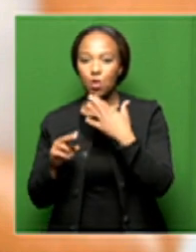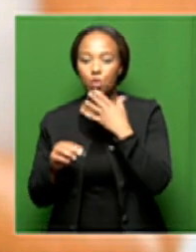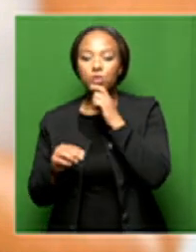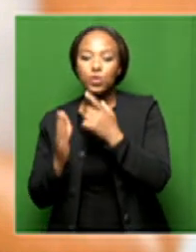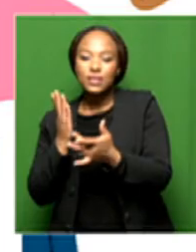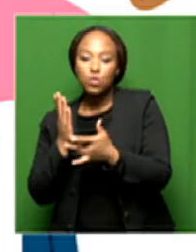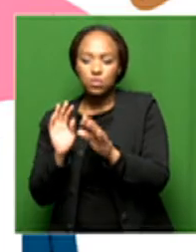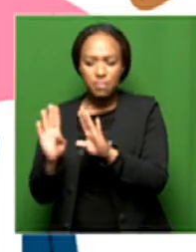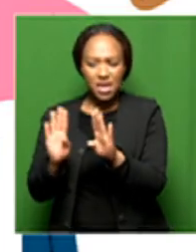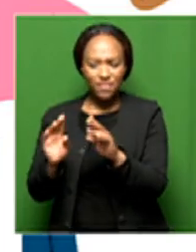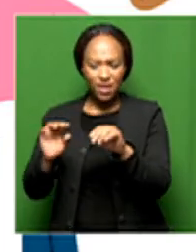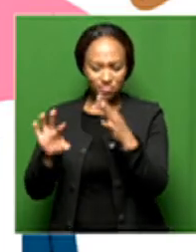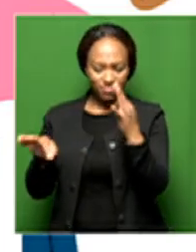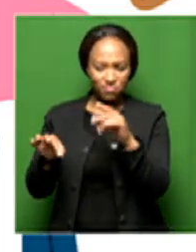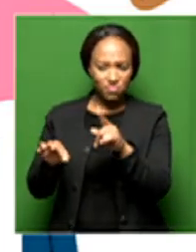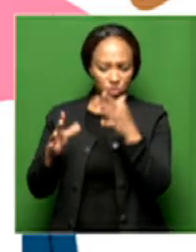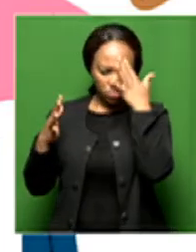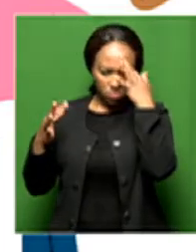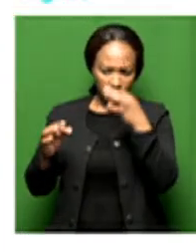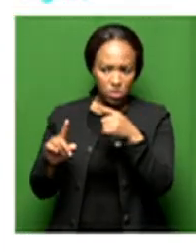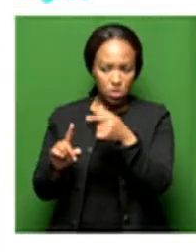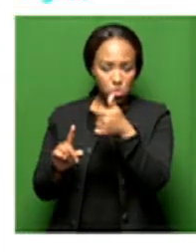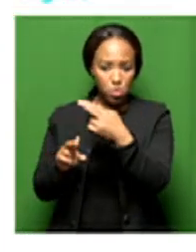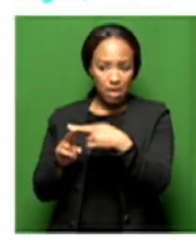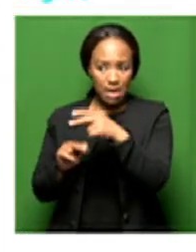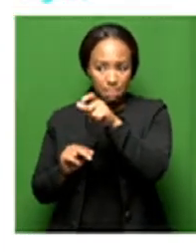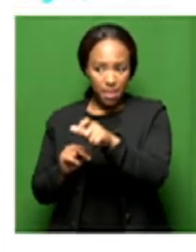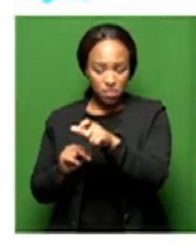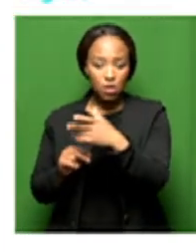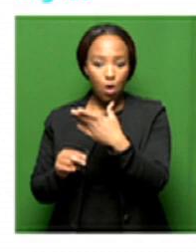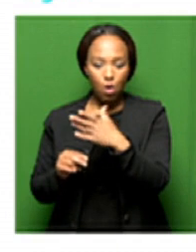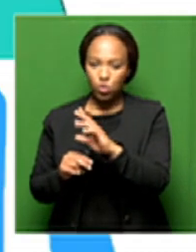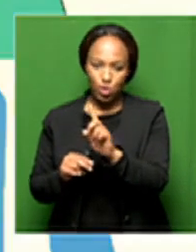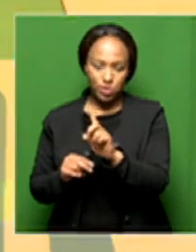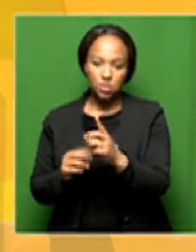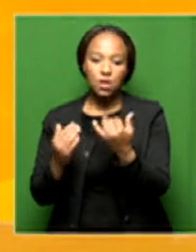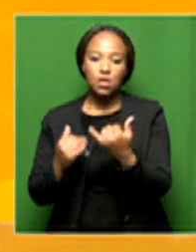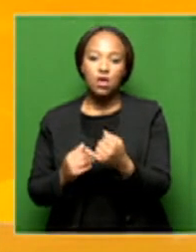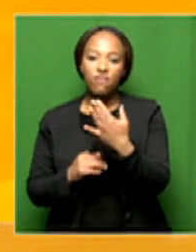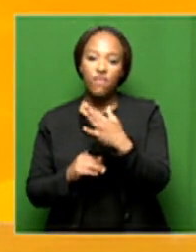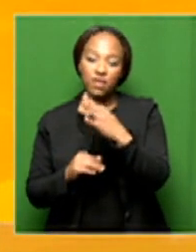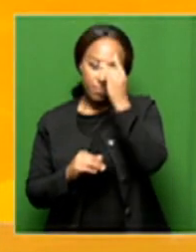the behavioral analysis to help determine if you are a good tenant or not. It is 9:05. Let's take a look at